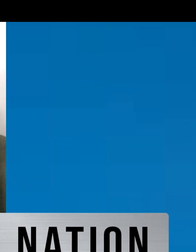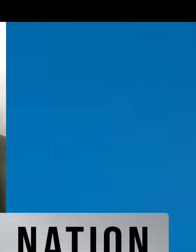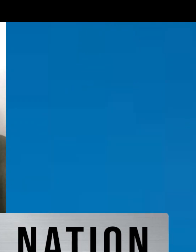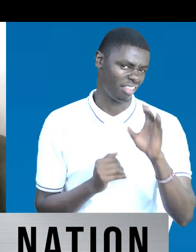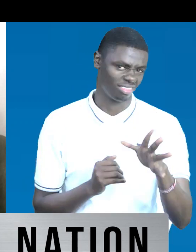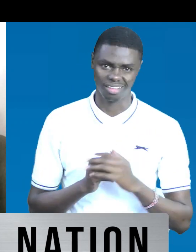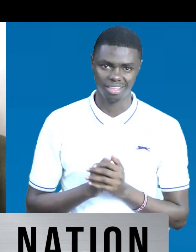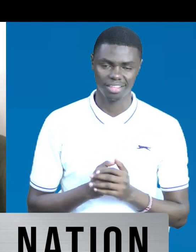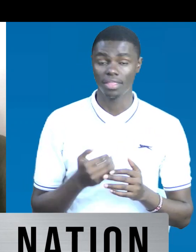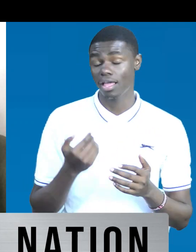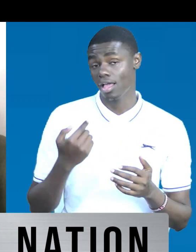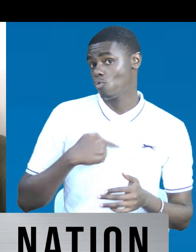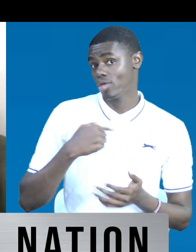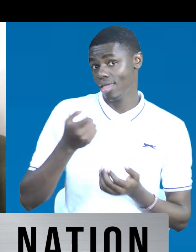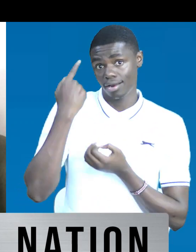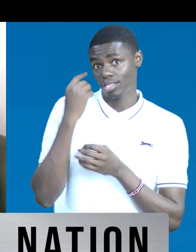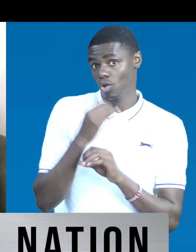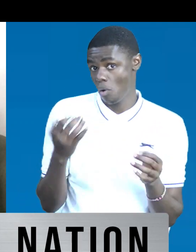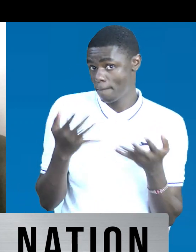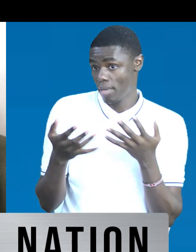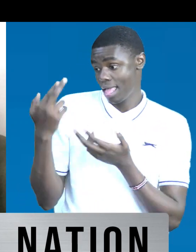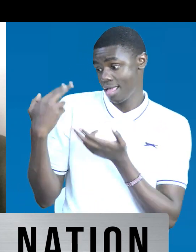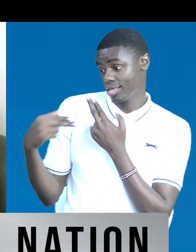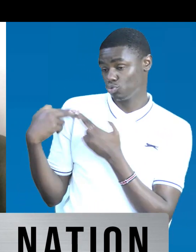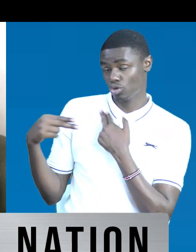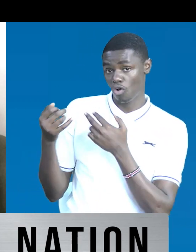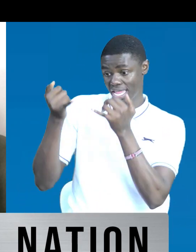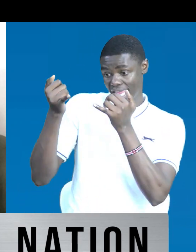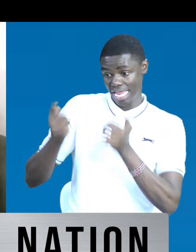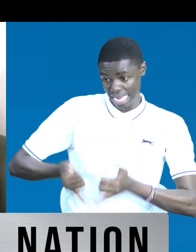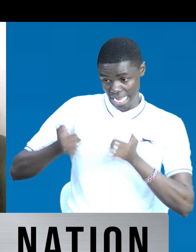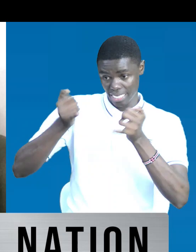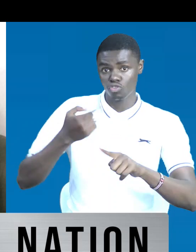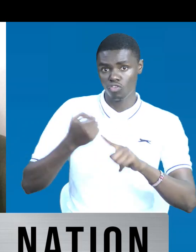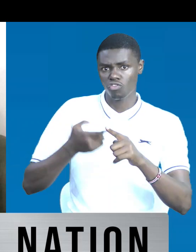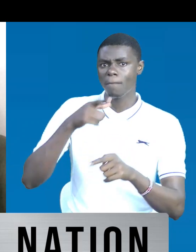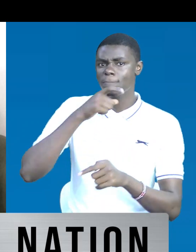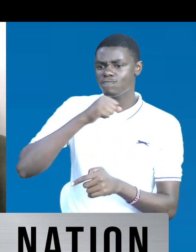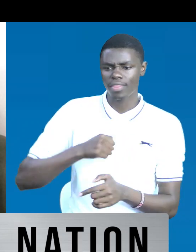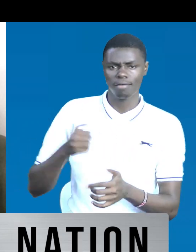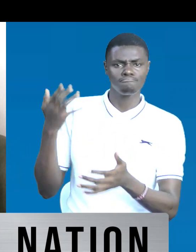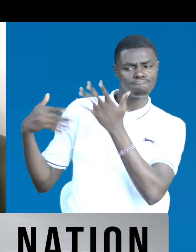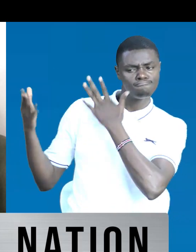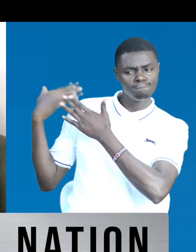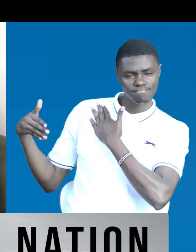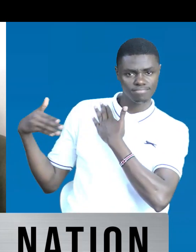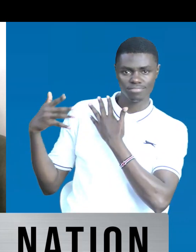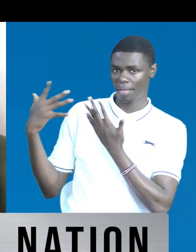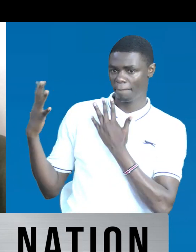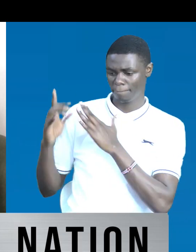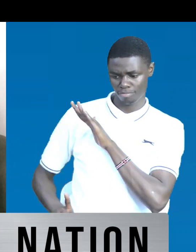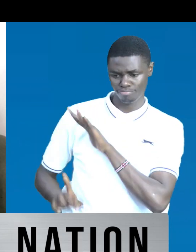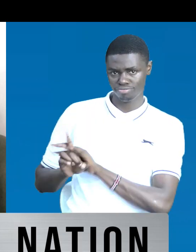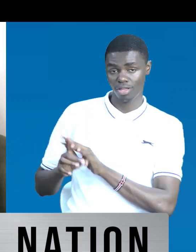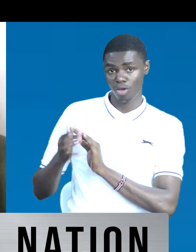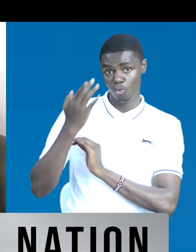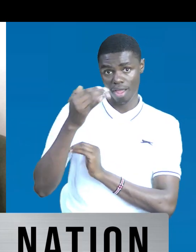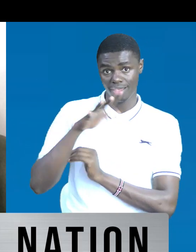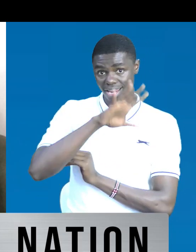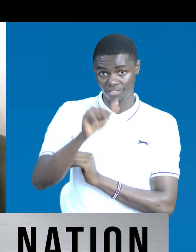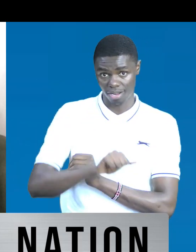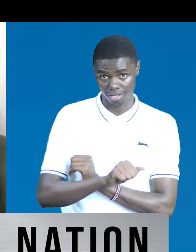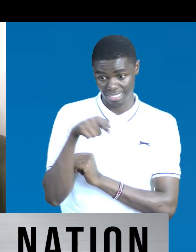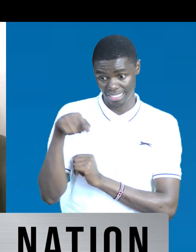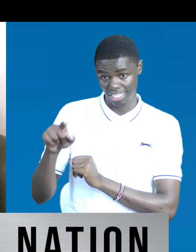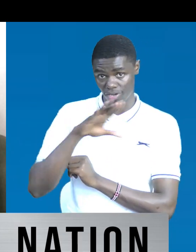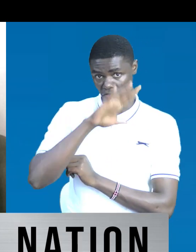we don't understand. Maybe if we dig the history of the individuals, maybe from their forefathers, could be they would have come from maybe because the Africans,